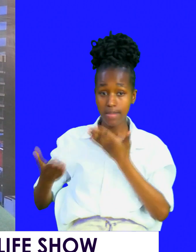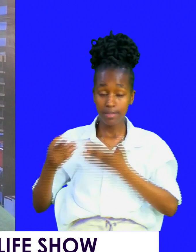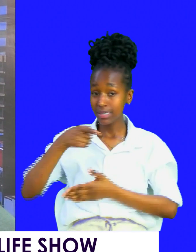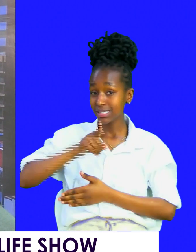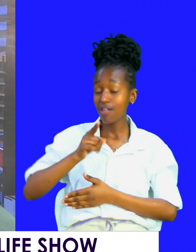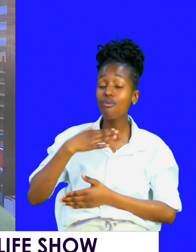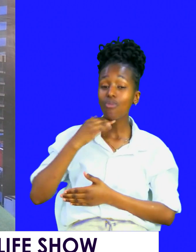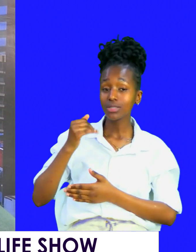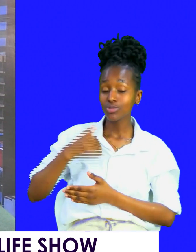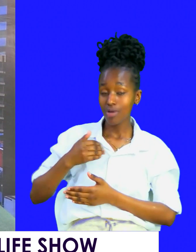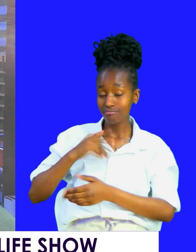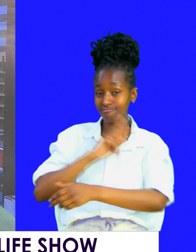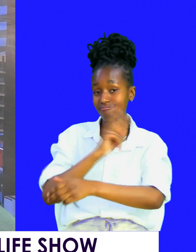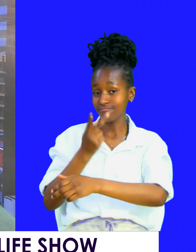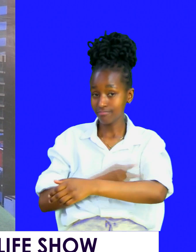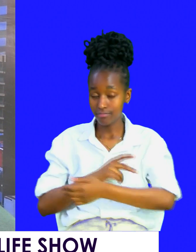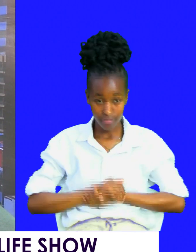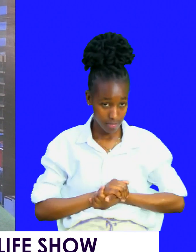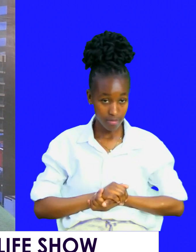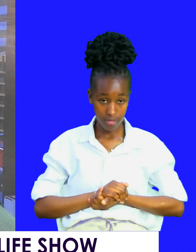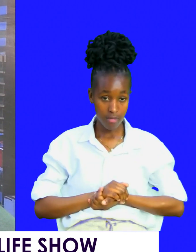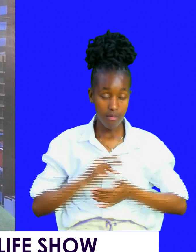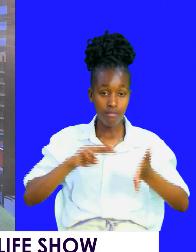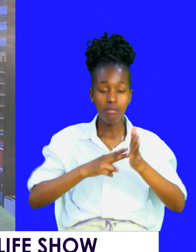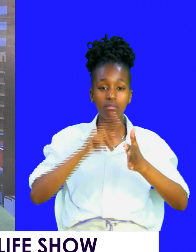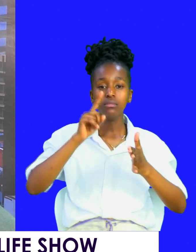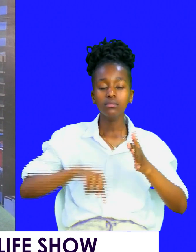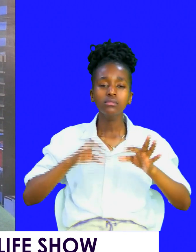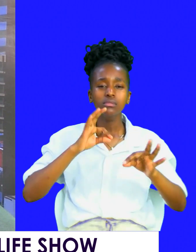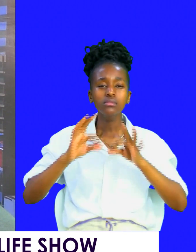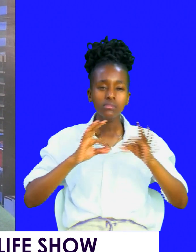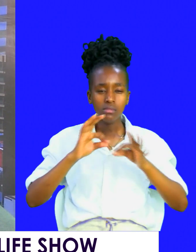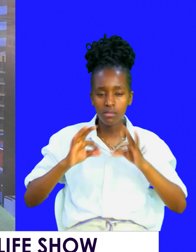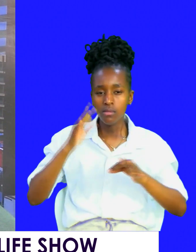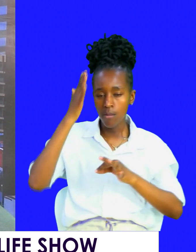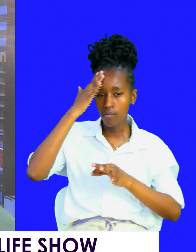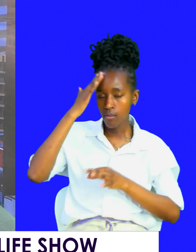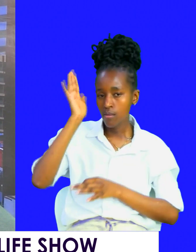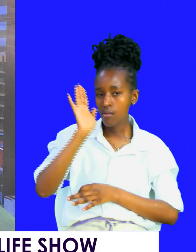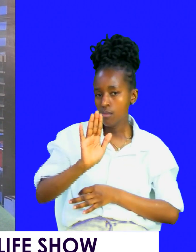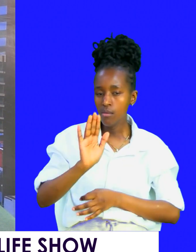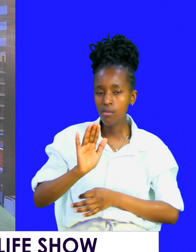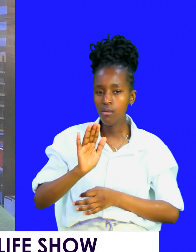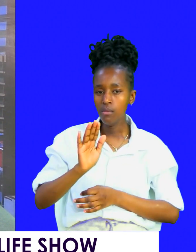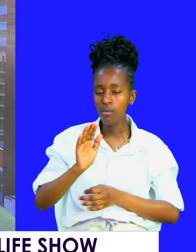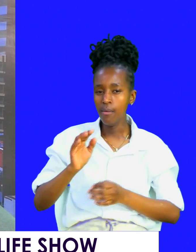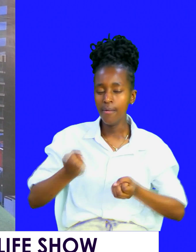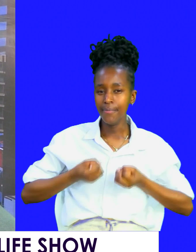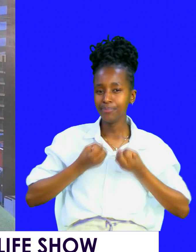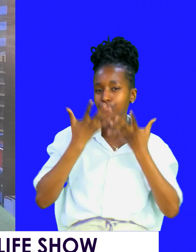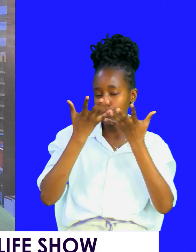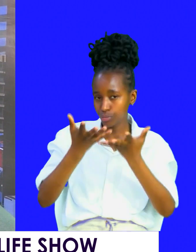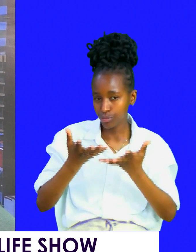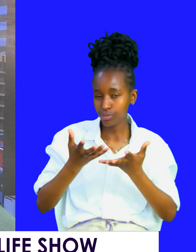power. That part of the brain that releases the whatever that is called,